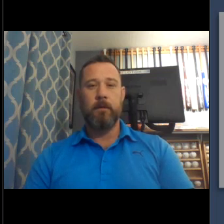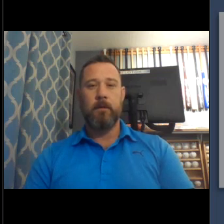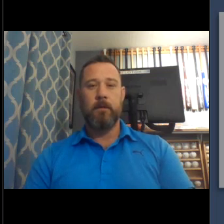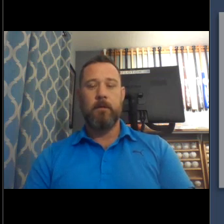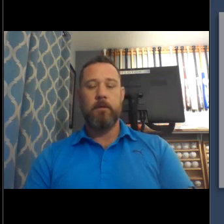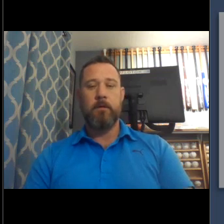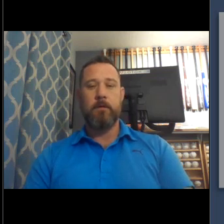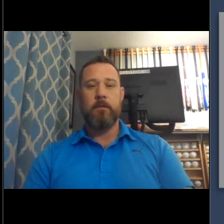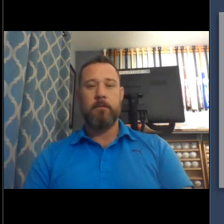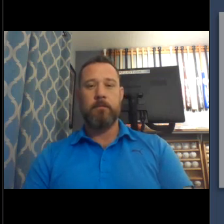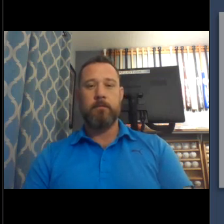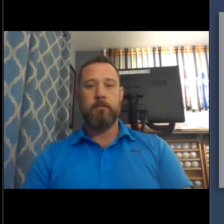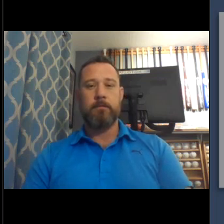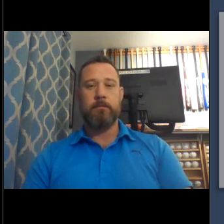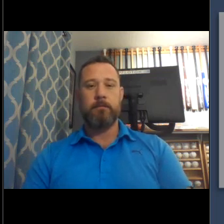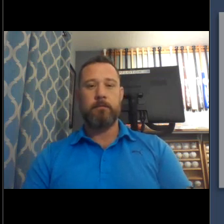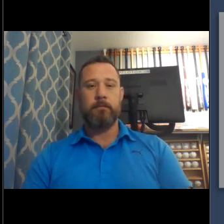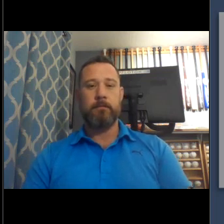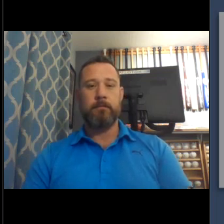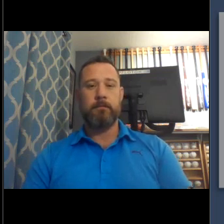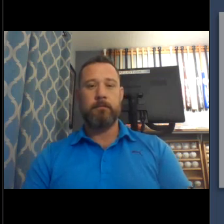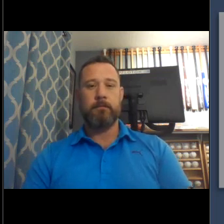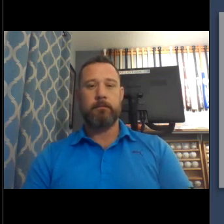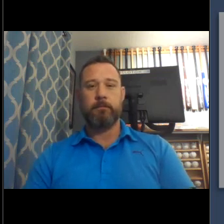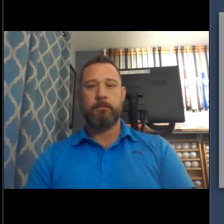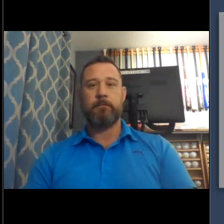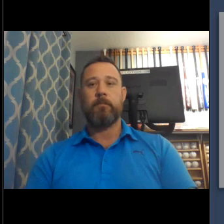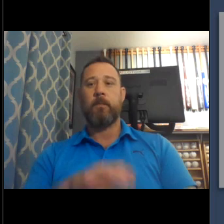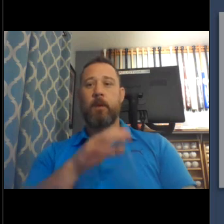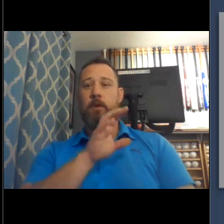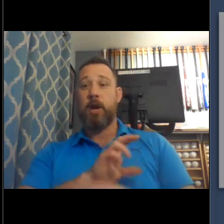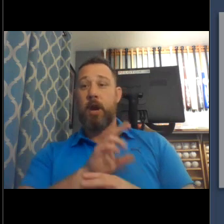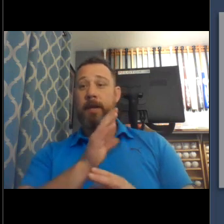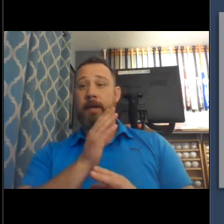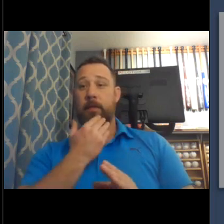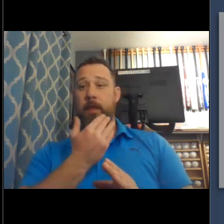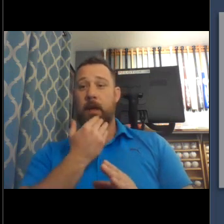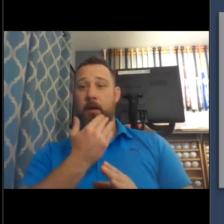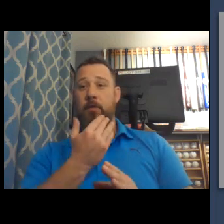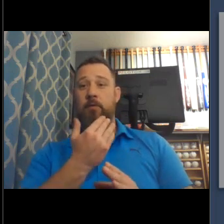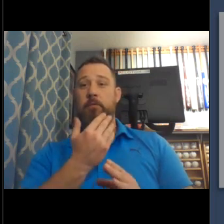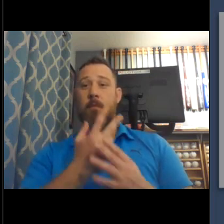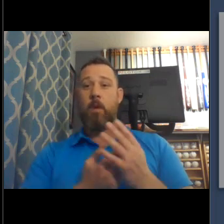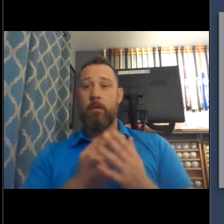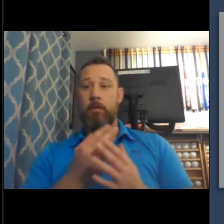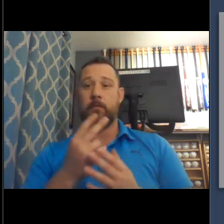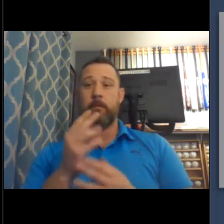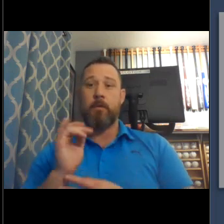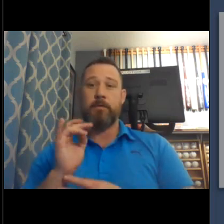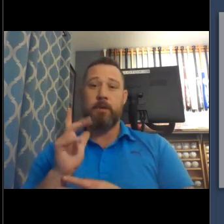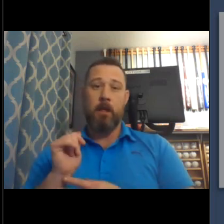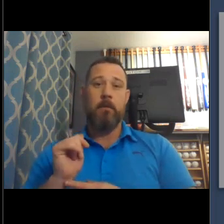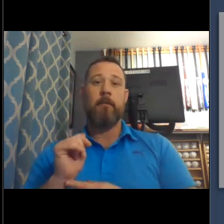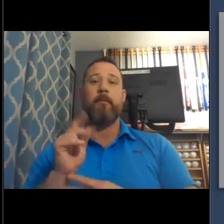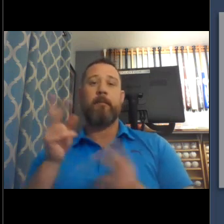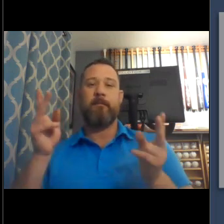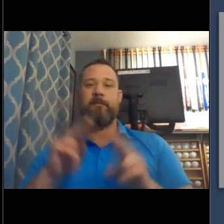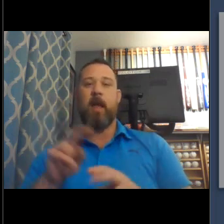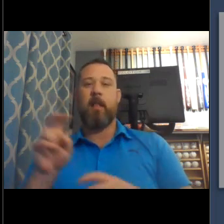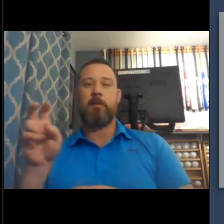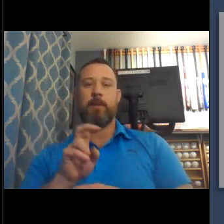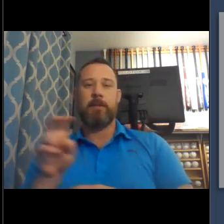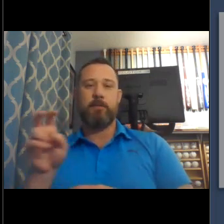Yes, would you like to make Chair a comment, Eager, Vice Chair? Chair Eager, thank you. And both to Marcella, who called in from Valley Transportation